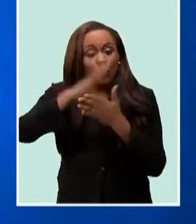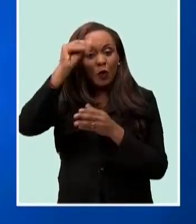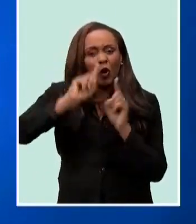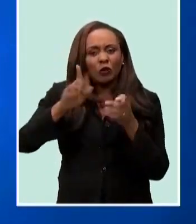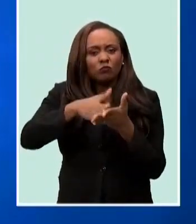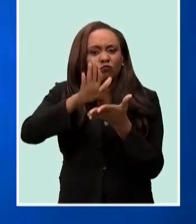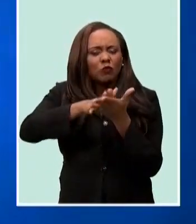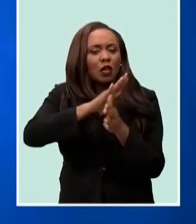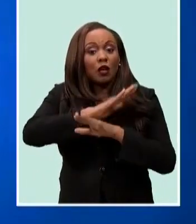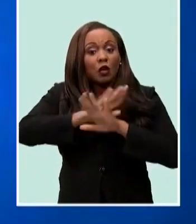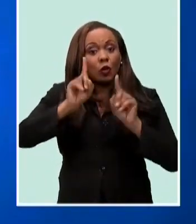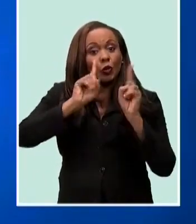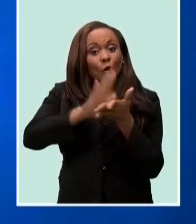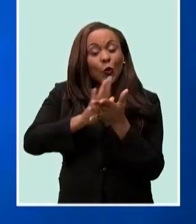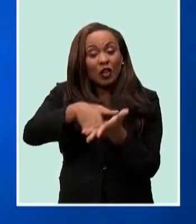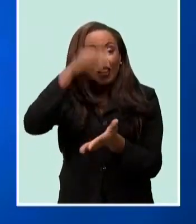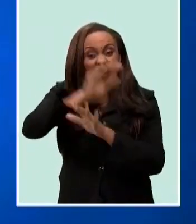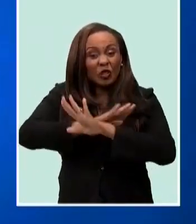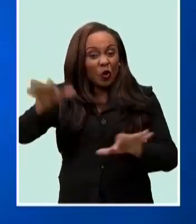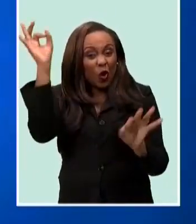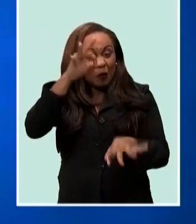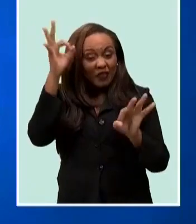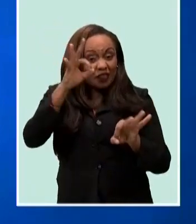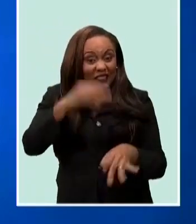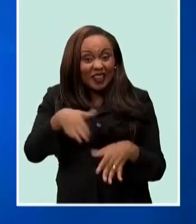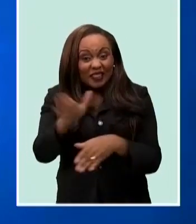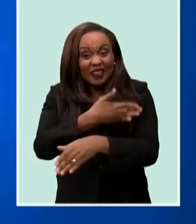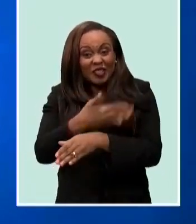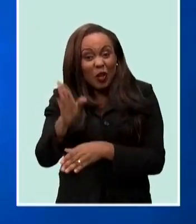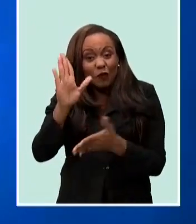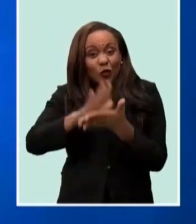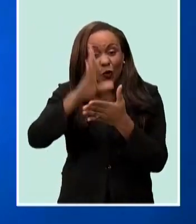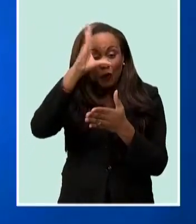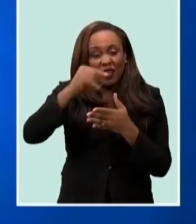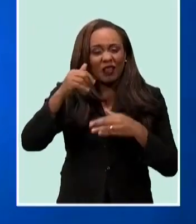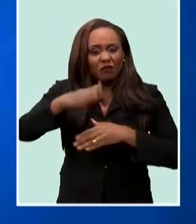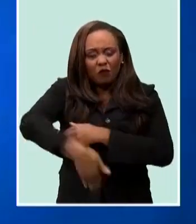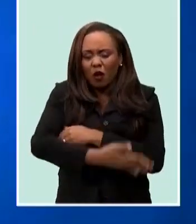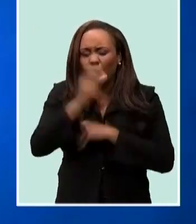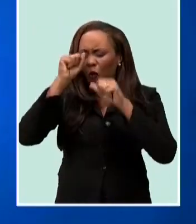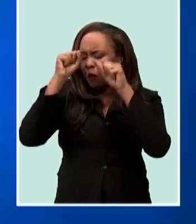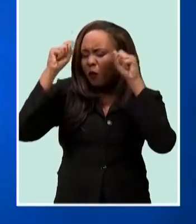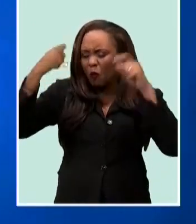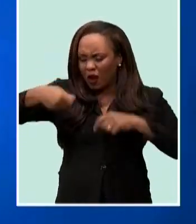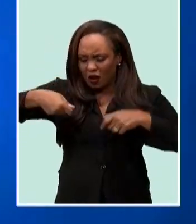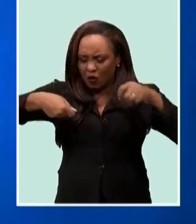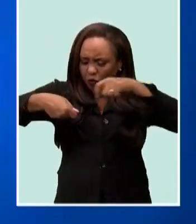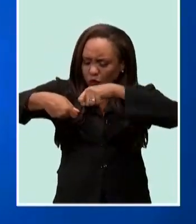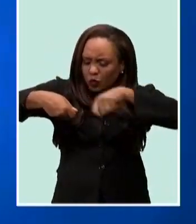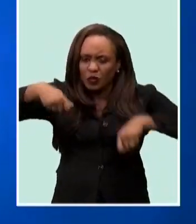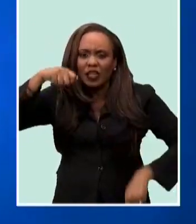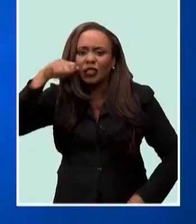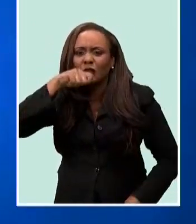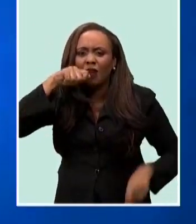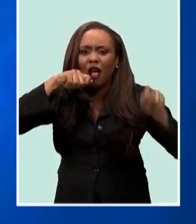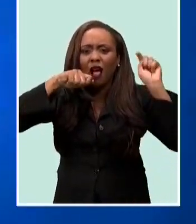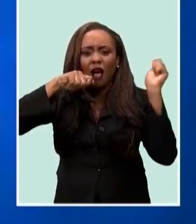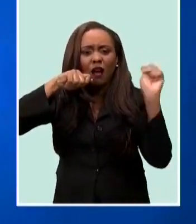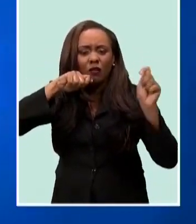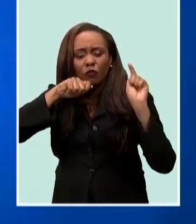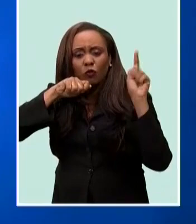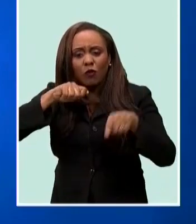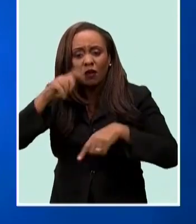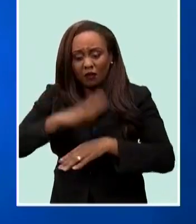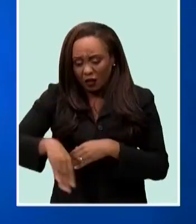School, learn to be down, see. The school, learn to be down, see. For the morning, wake up with a plan. They have to brush to space your